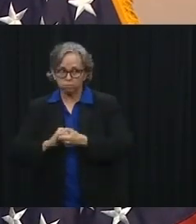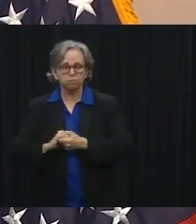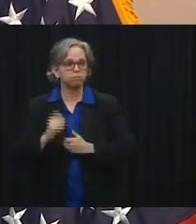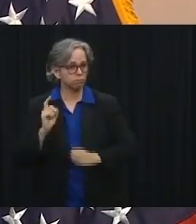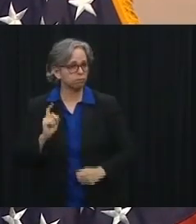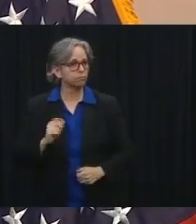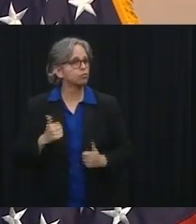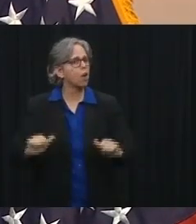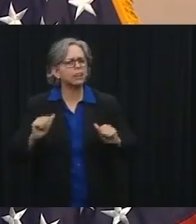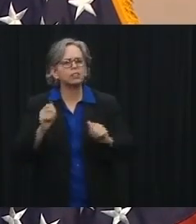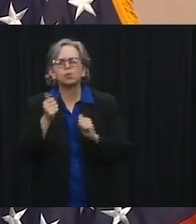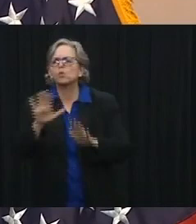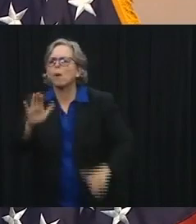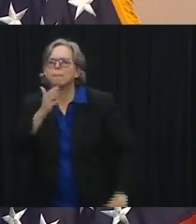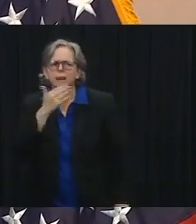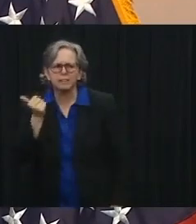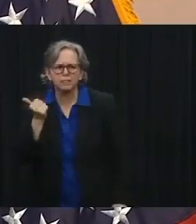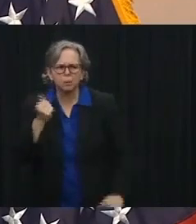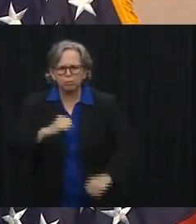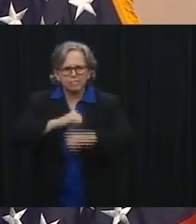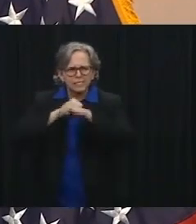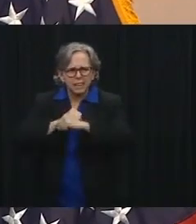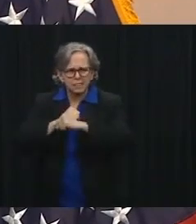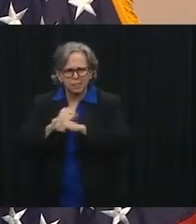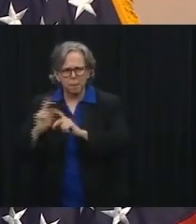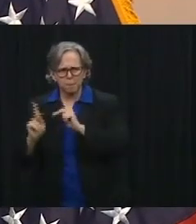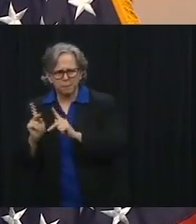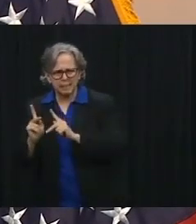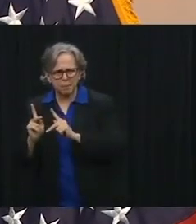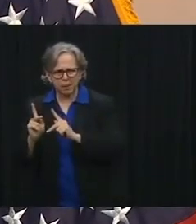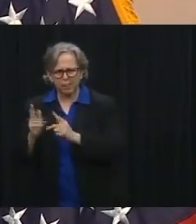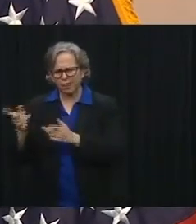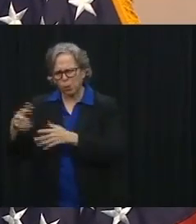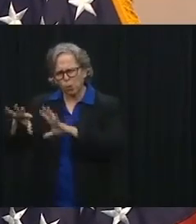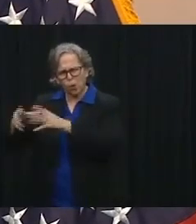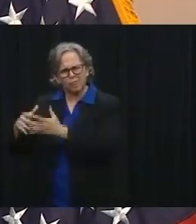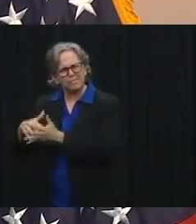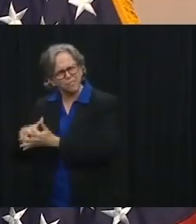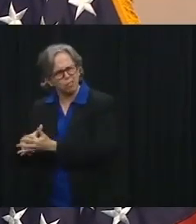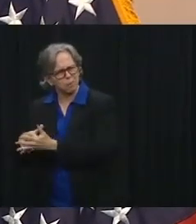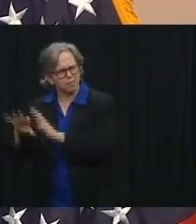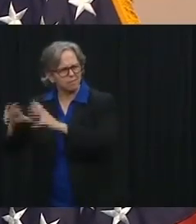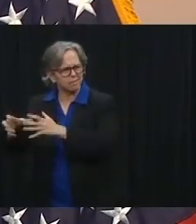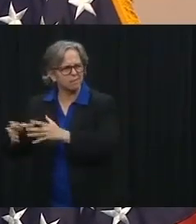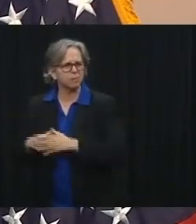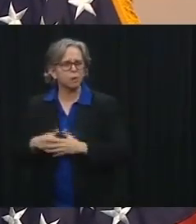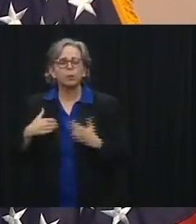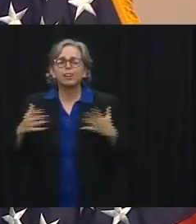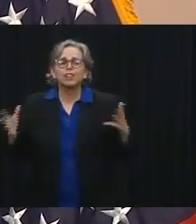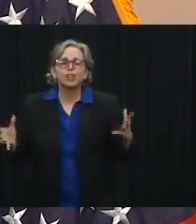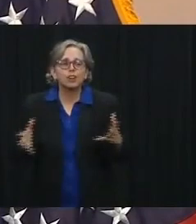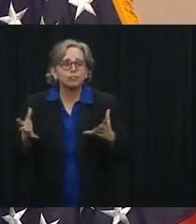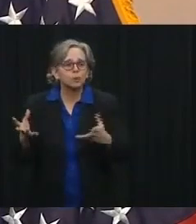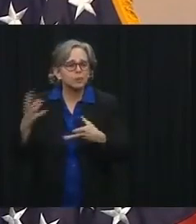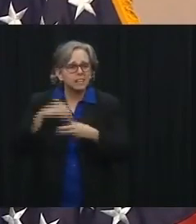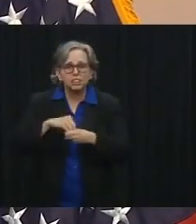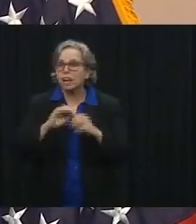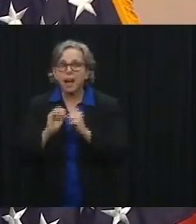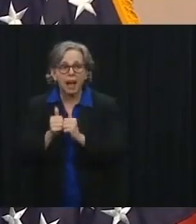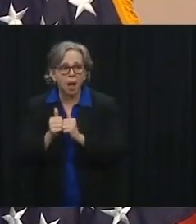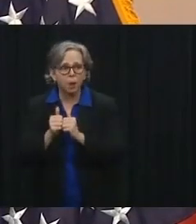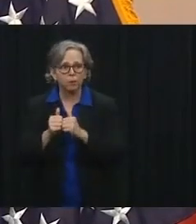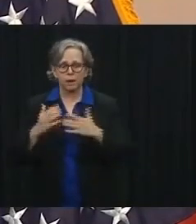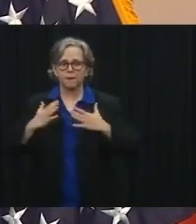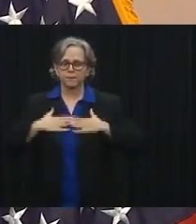can to protect the vulnerable. We encourage you to engage in physical and mental activities like exercising, going